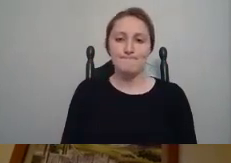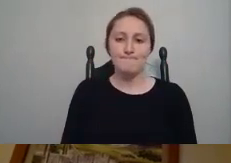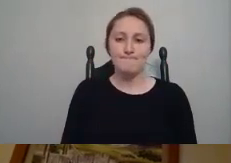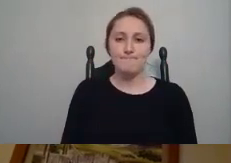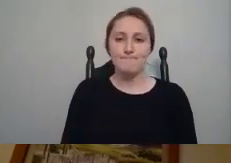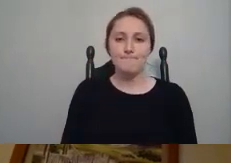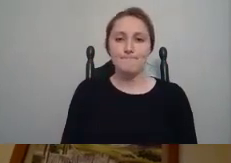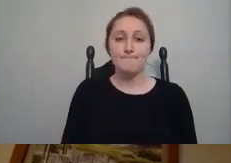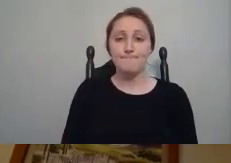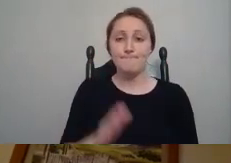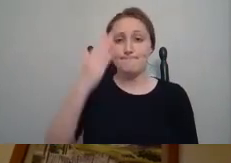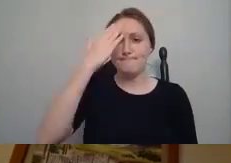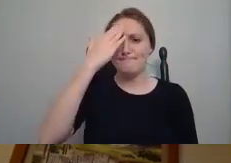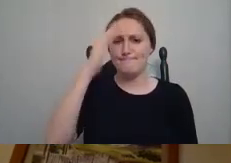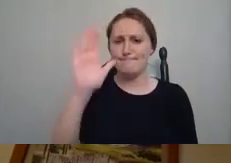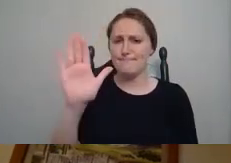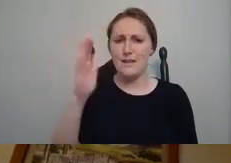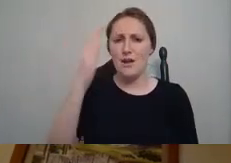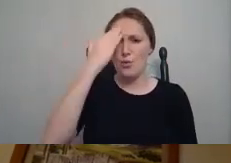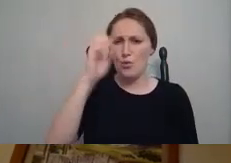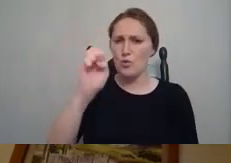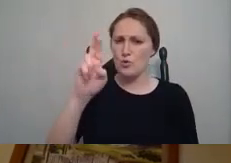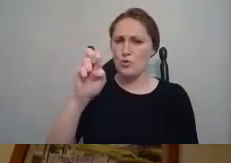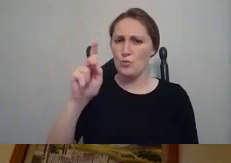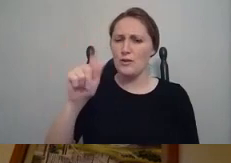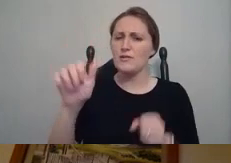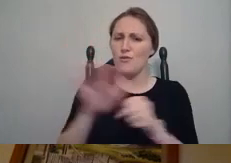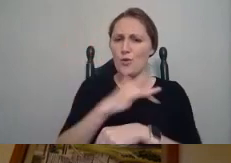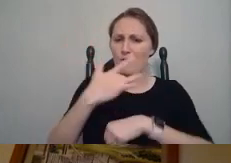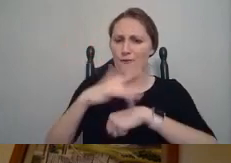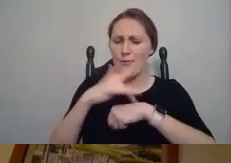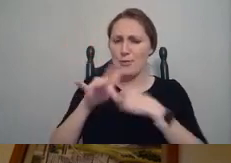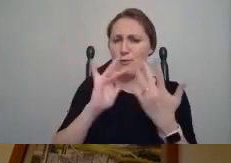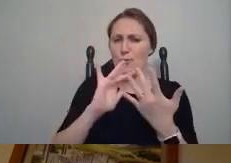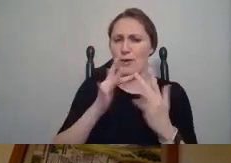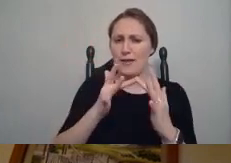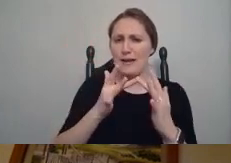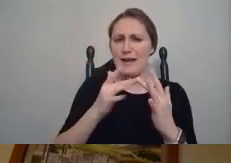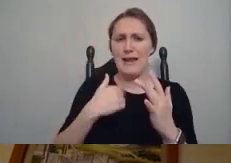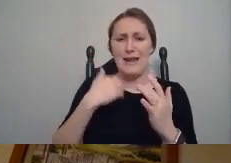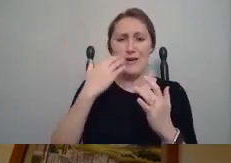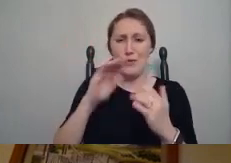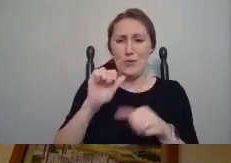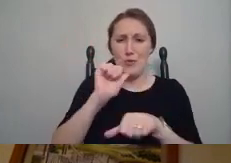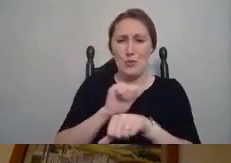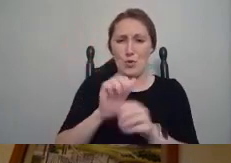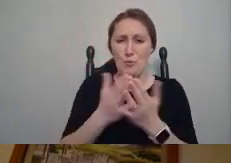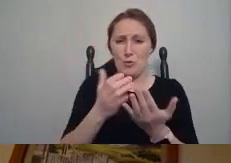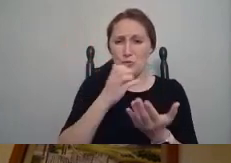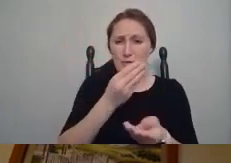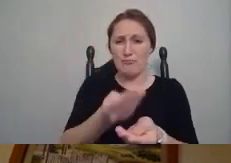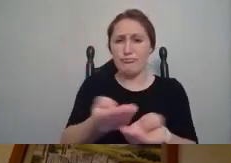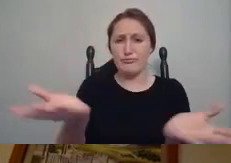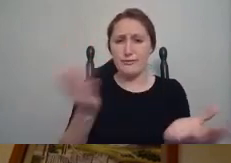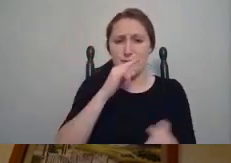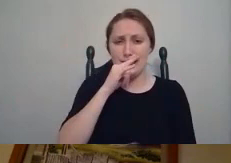I'm not sure. I know Eureka is fully available online. I don't know if our workbooks are going to get home to kids. Yeah, I